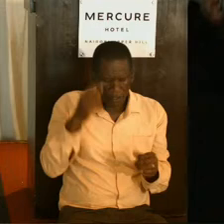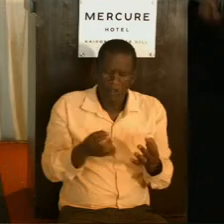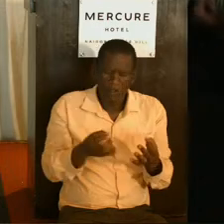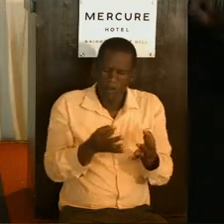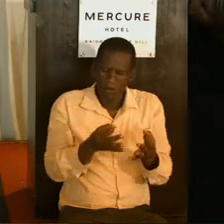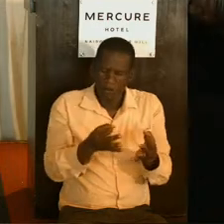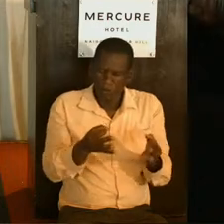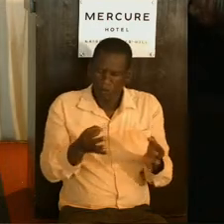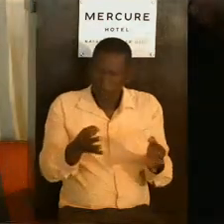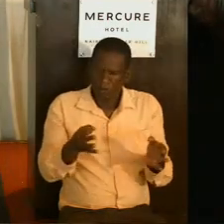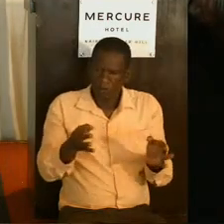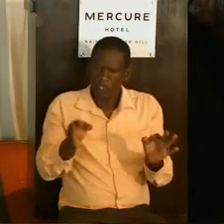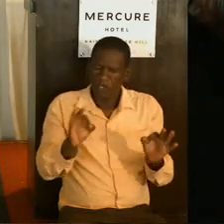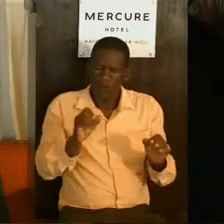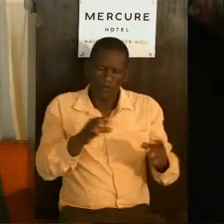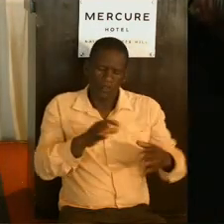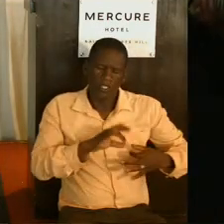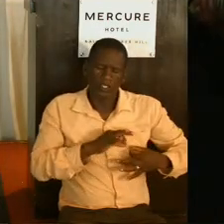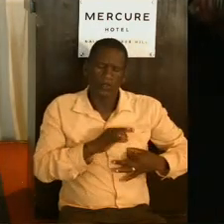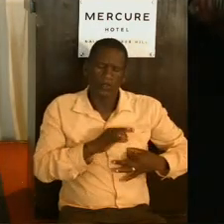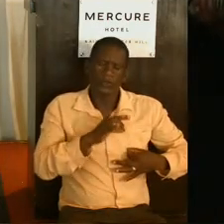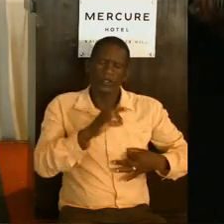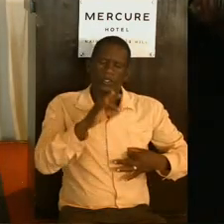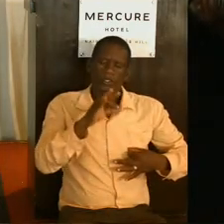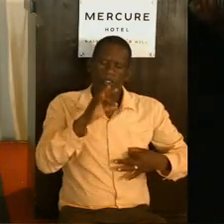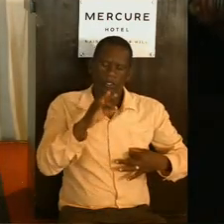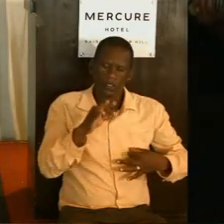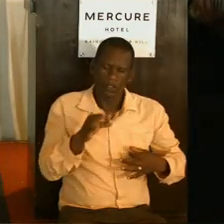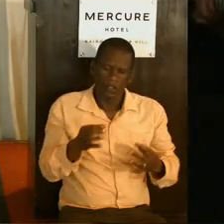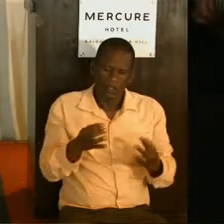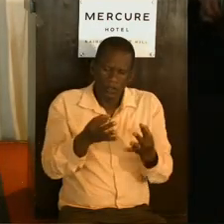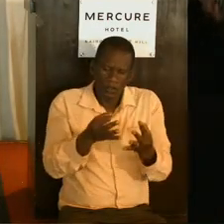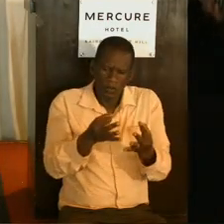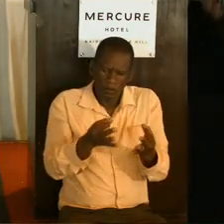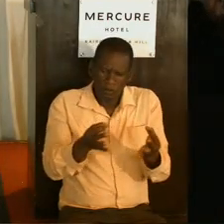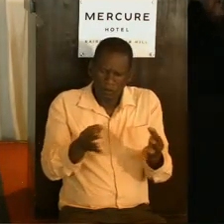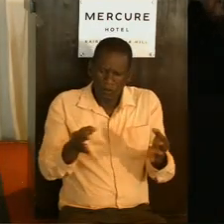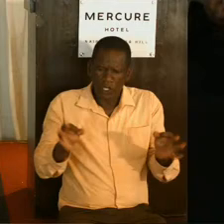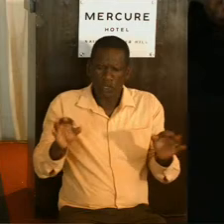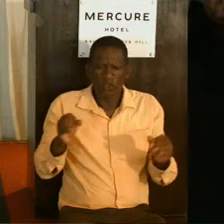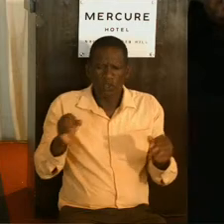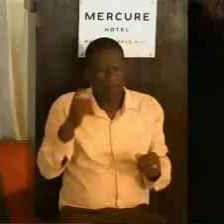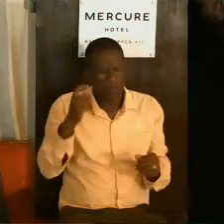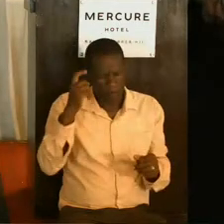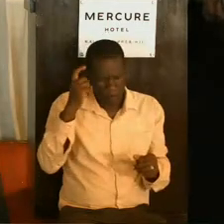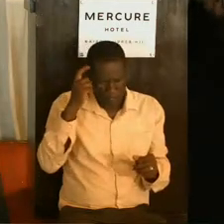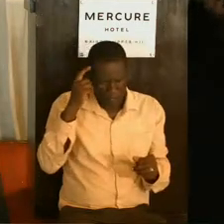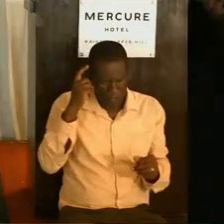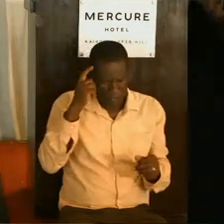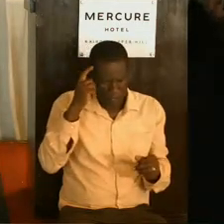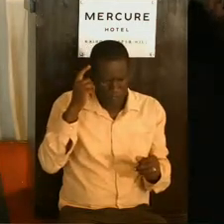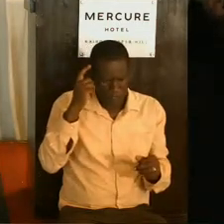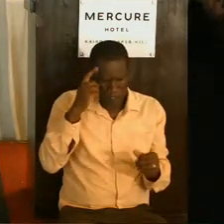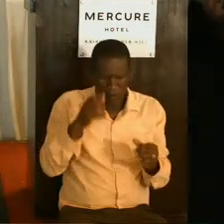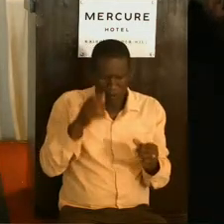freedom of the Soul freedom of the Mind